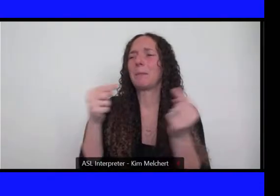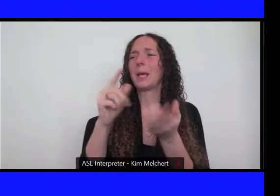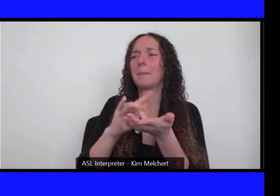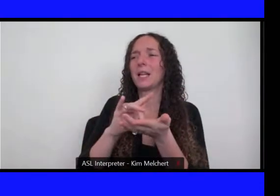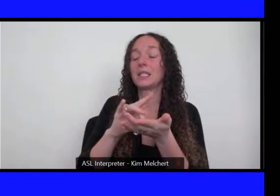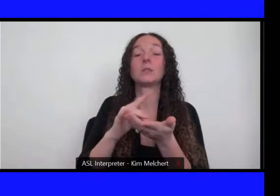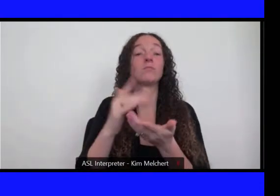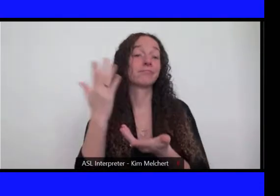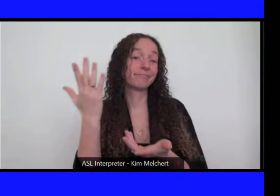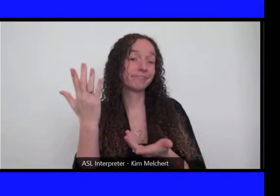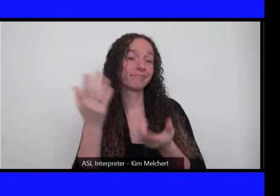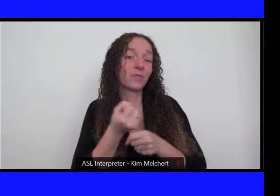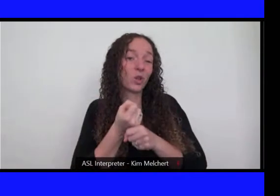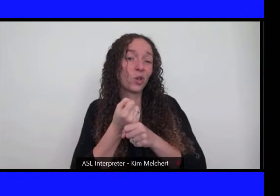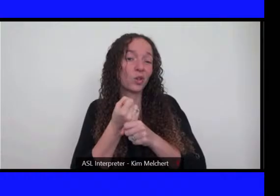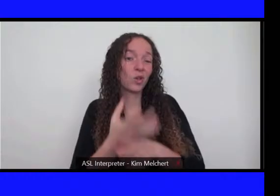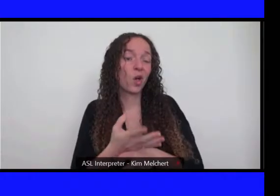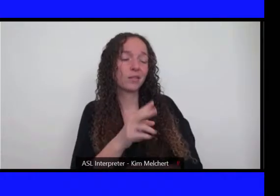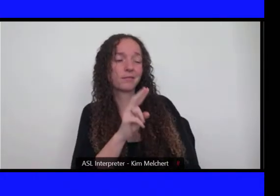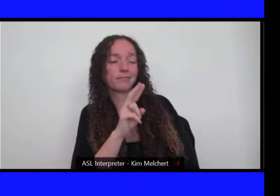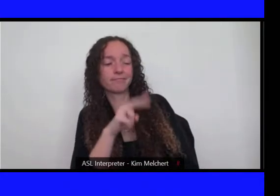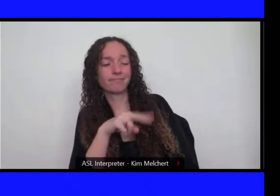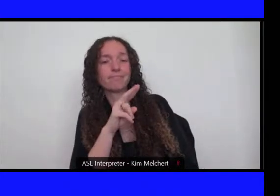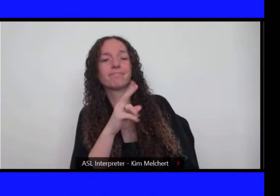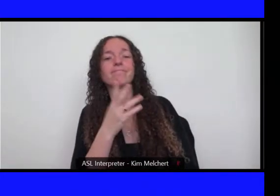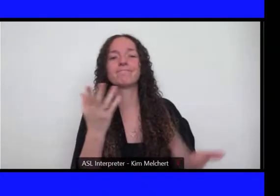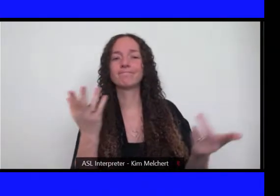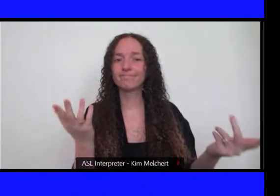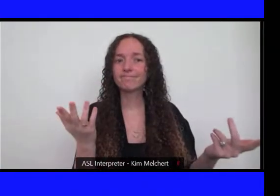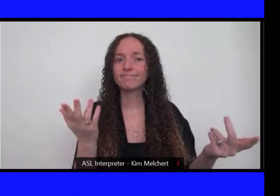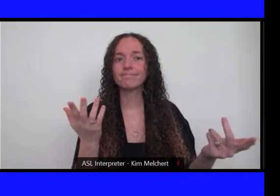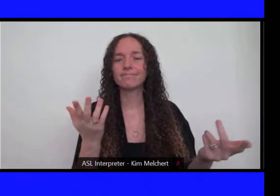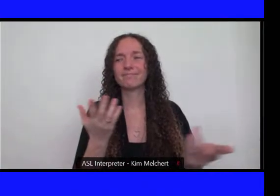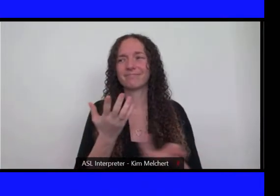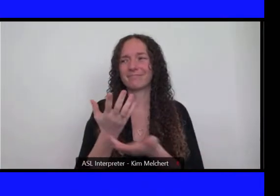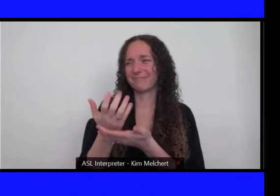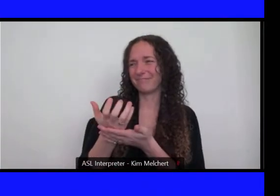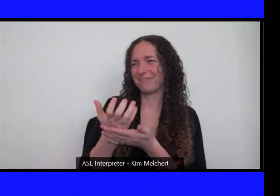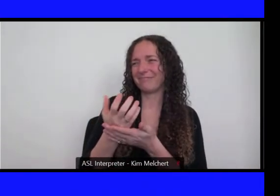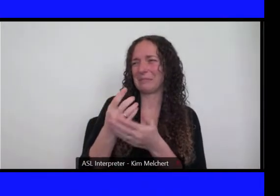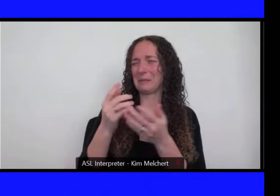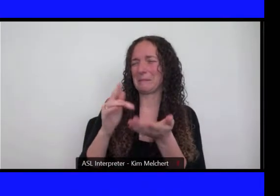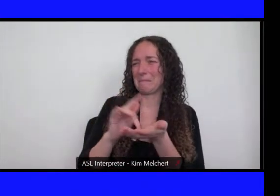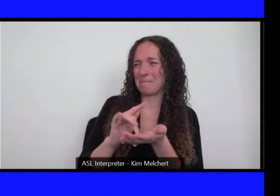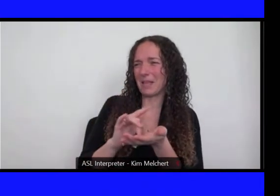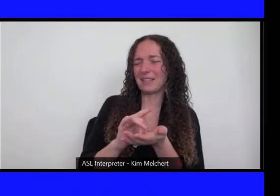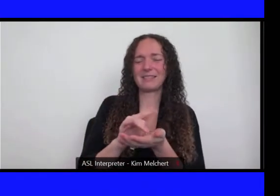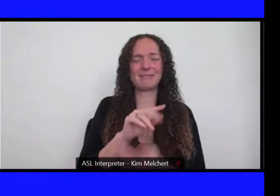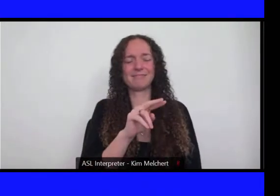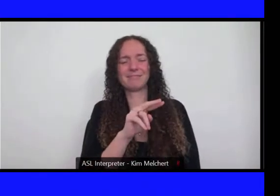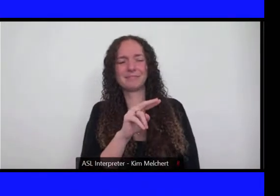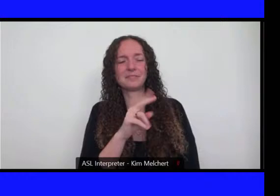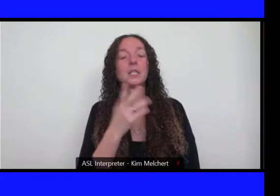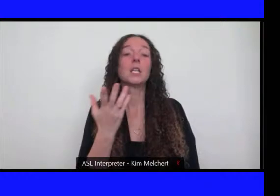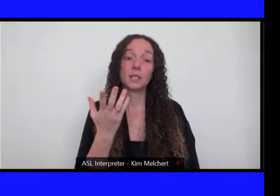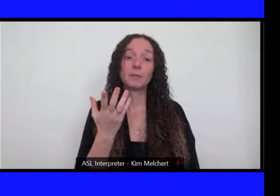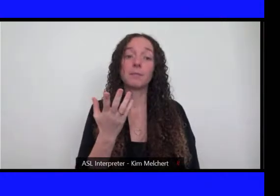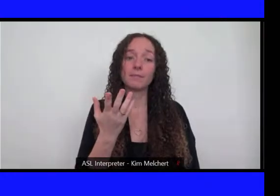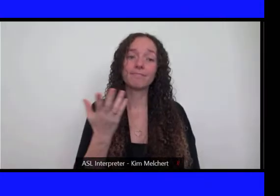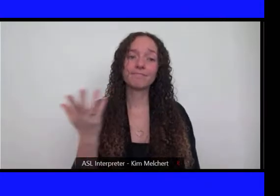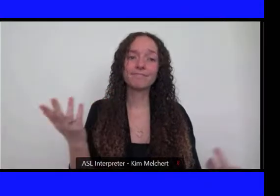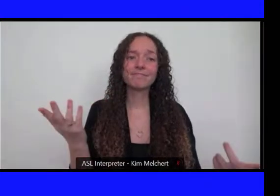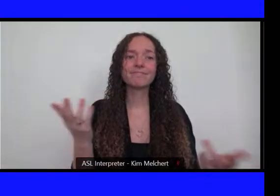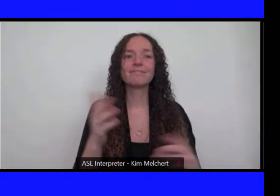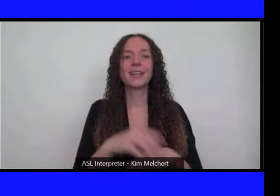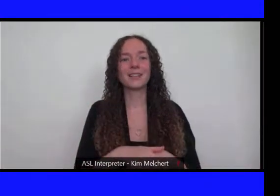anemia, and there are other things that it will cause. But I think the stigmatizing part of it tends to be because